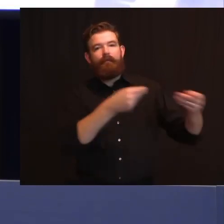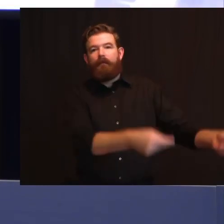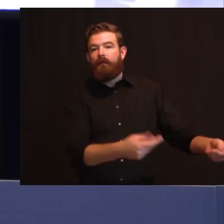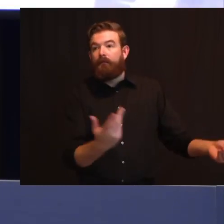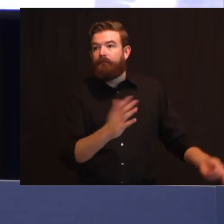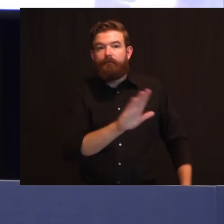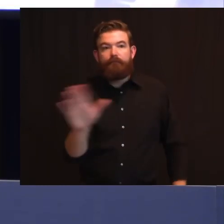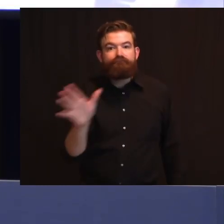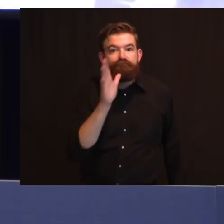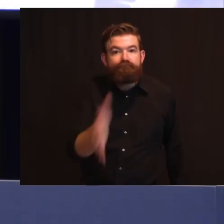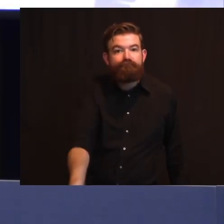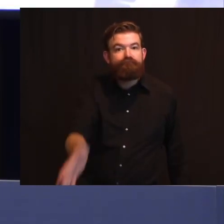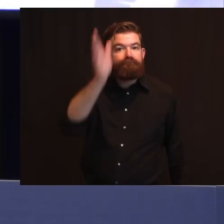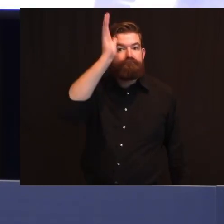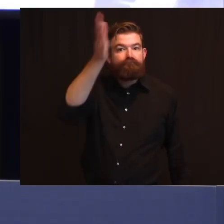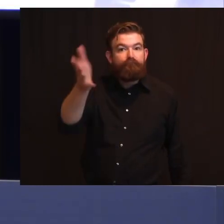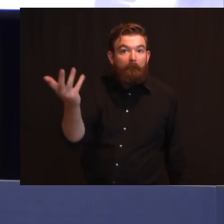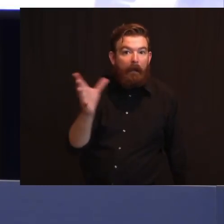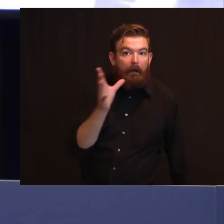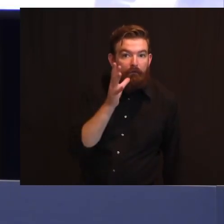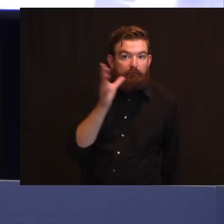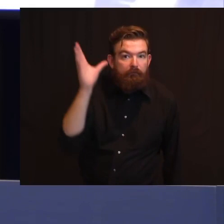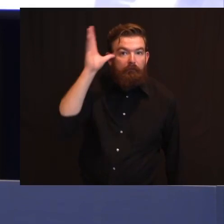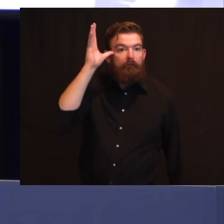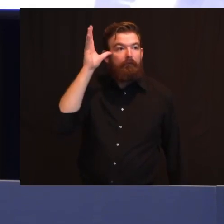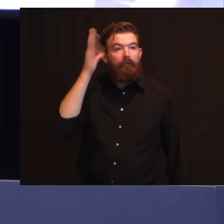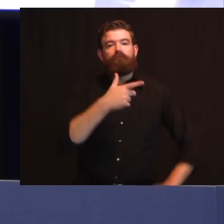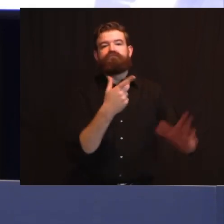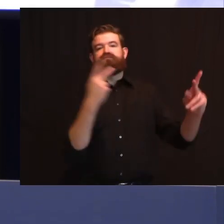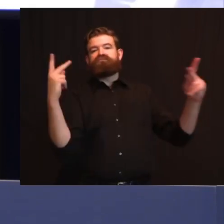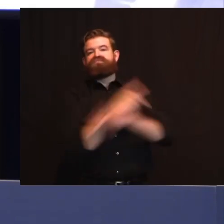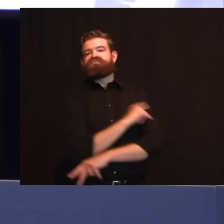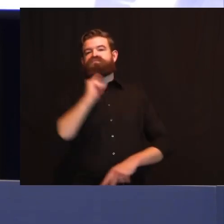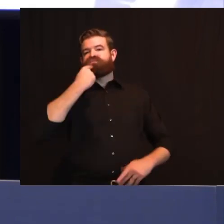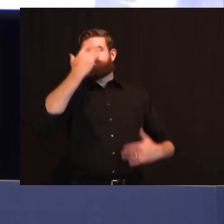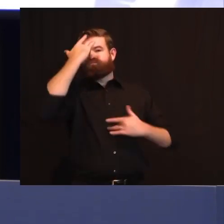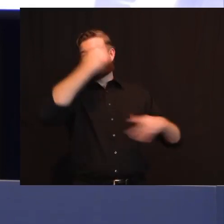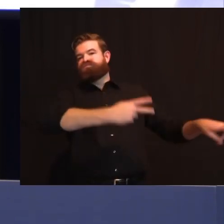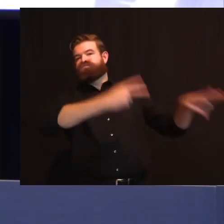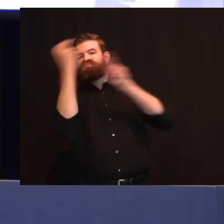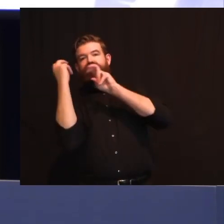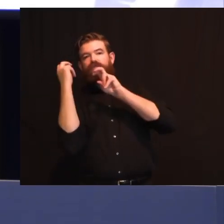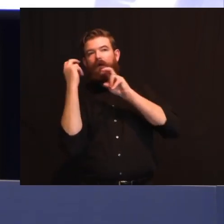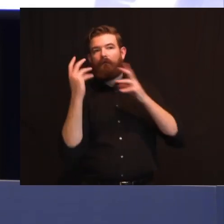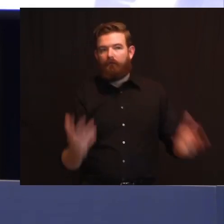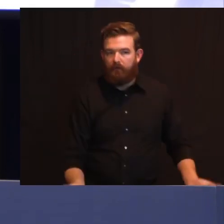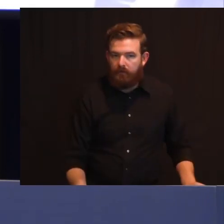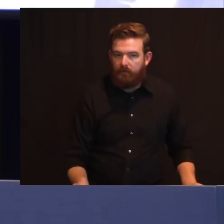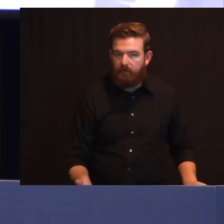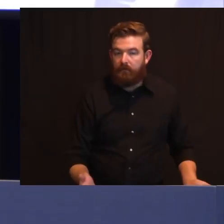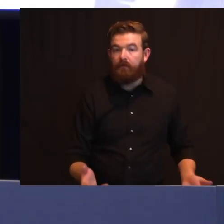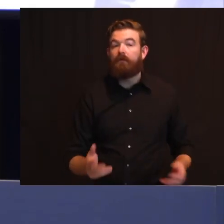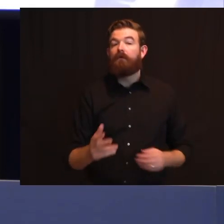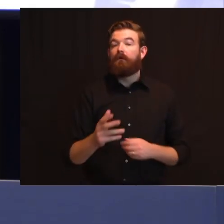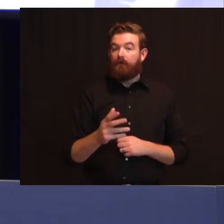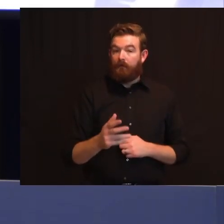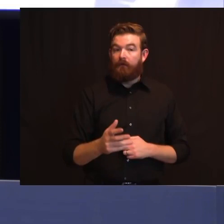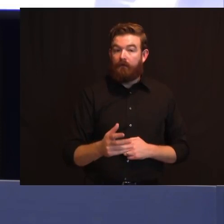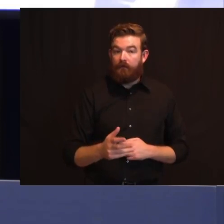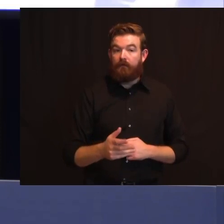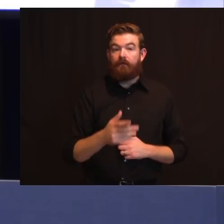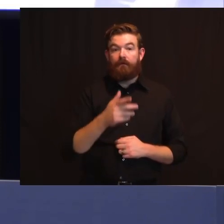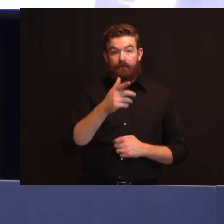parents with underlying medical conditions. It's important to remember, the more closely you interact with others and the longer